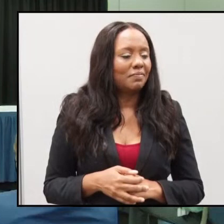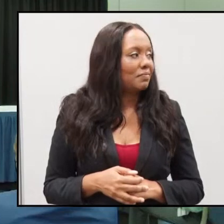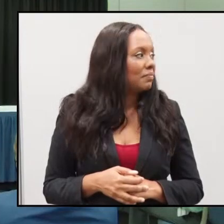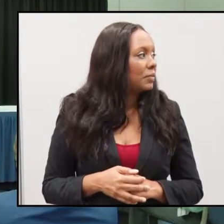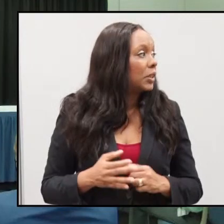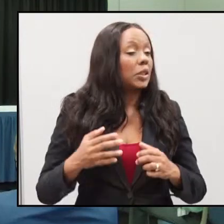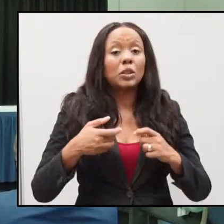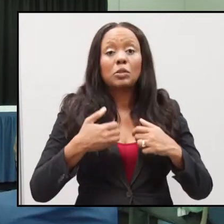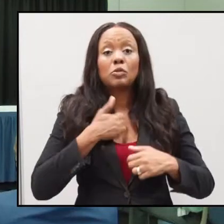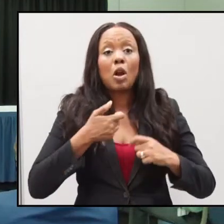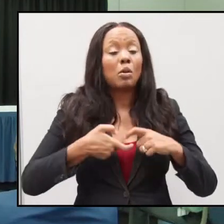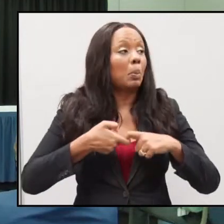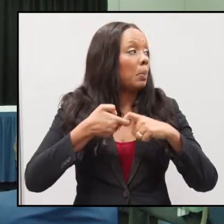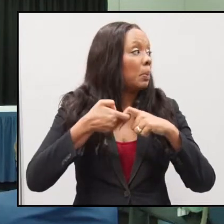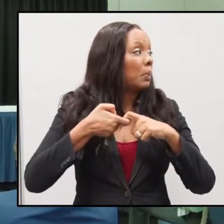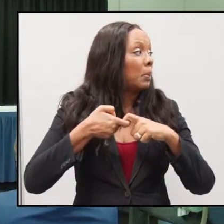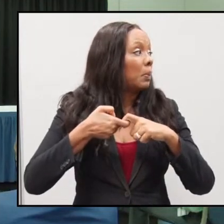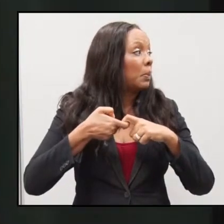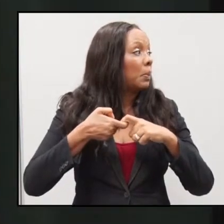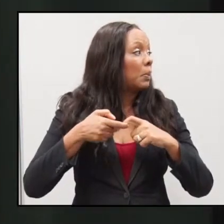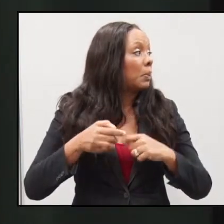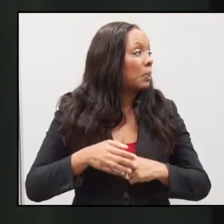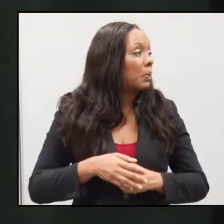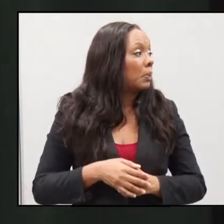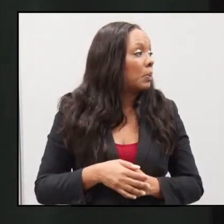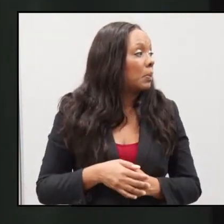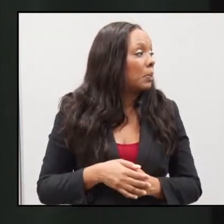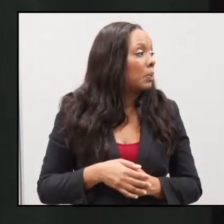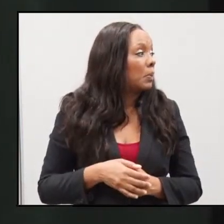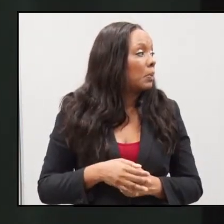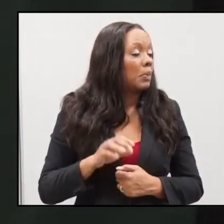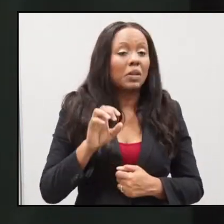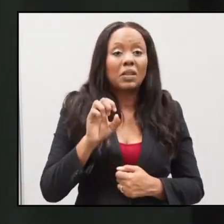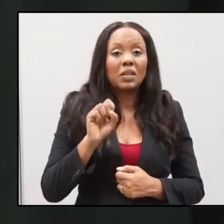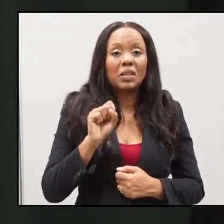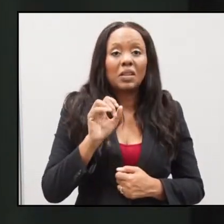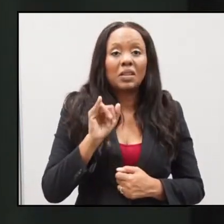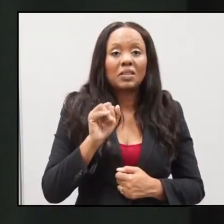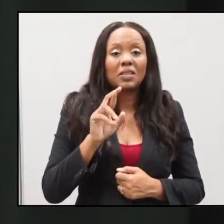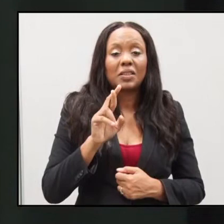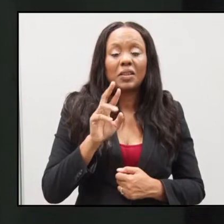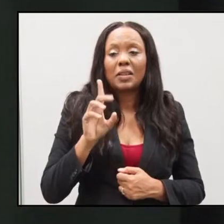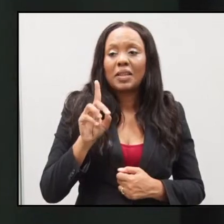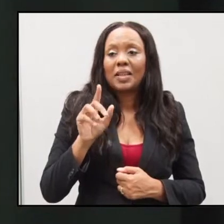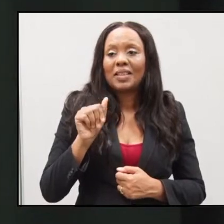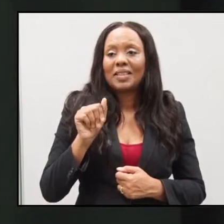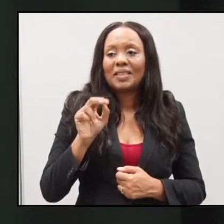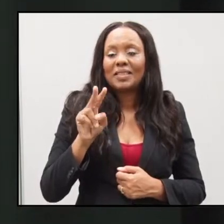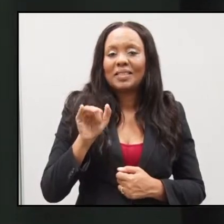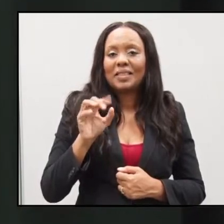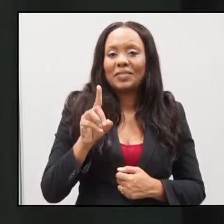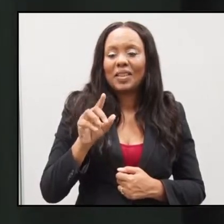probably should just give Sir David his due. Sir David Ajay is